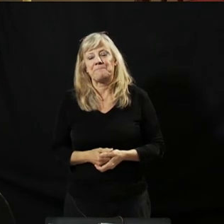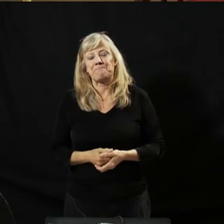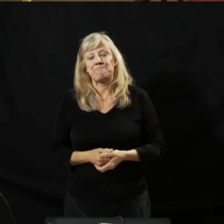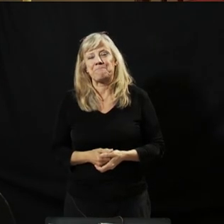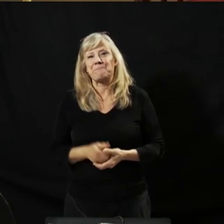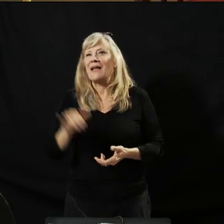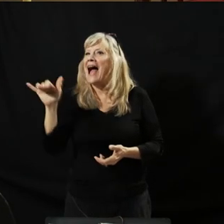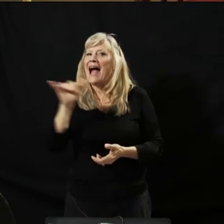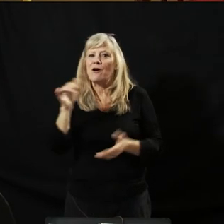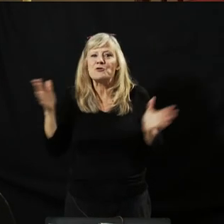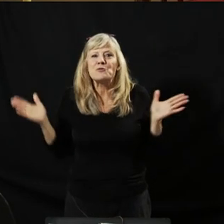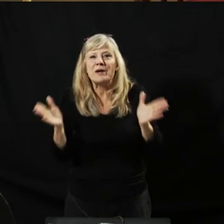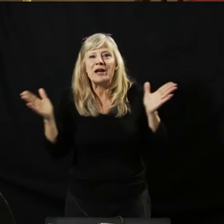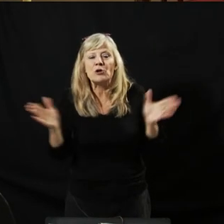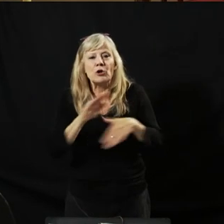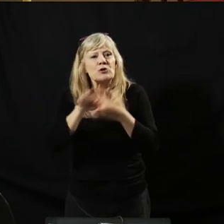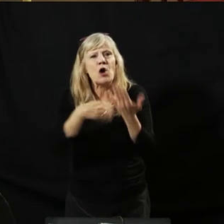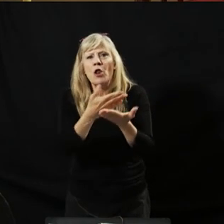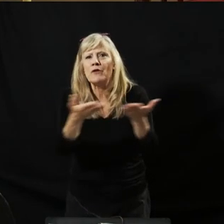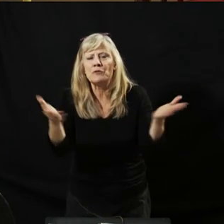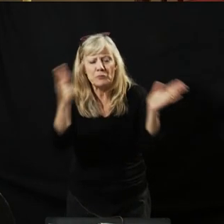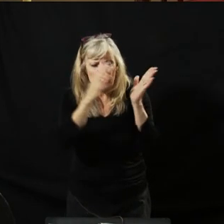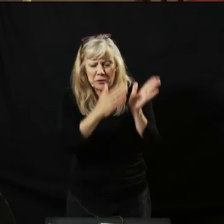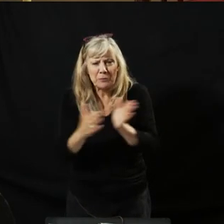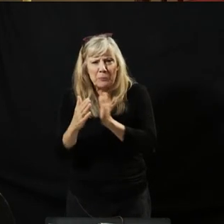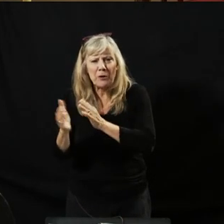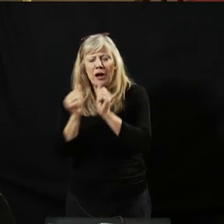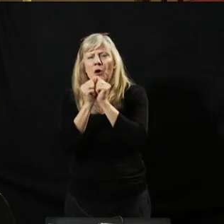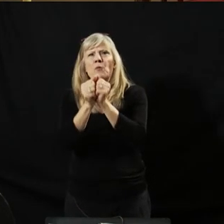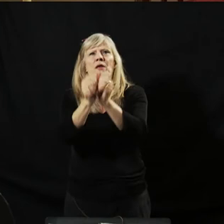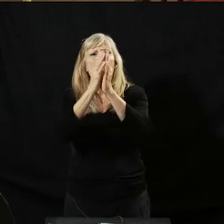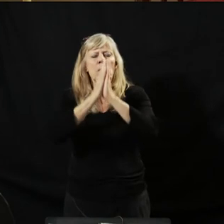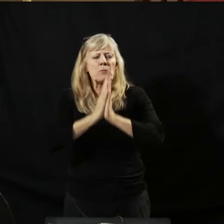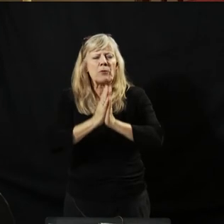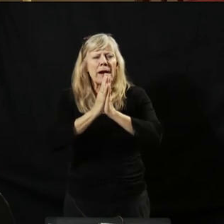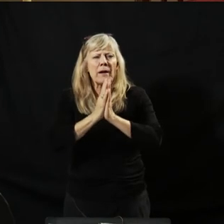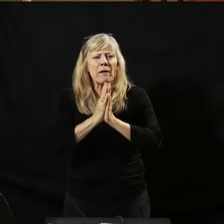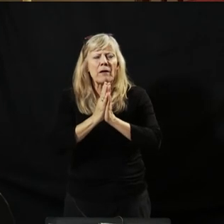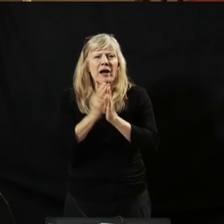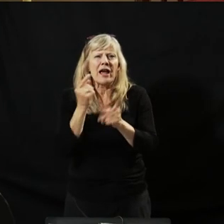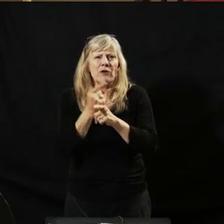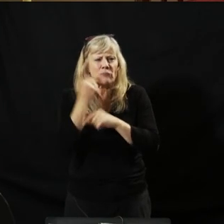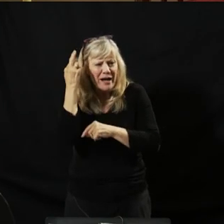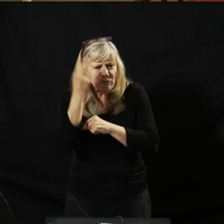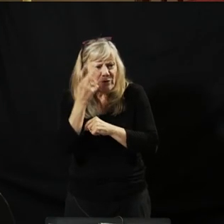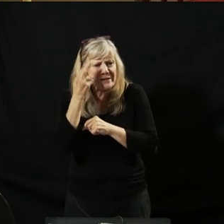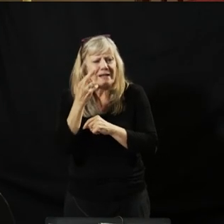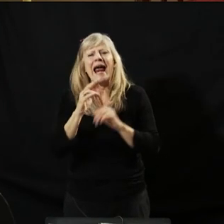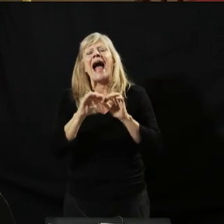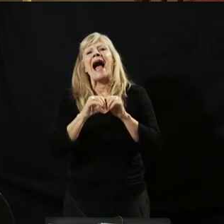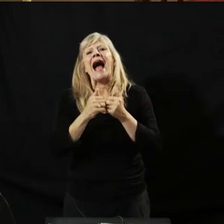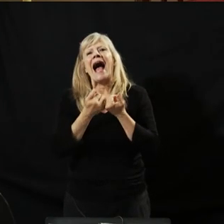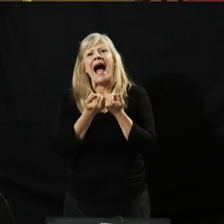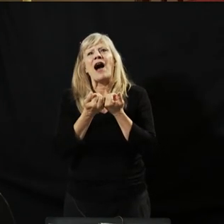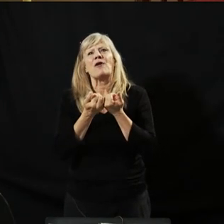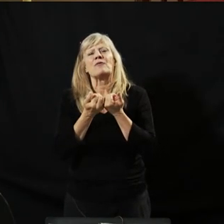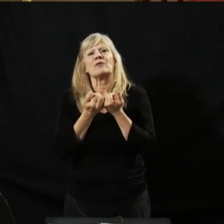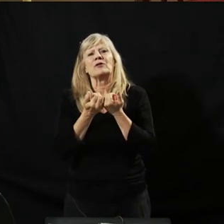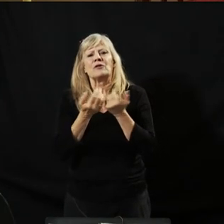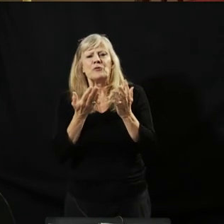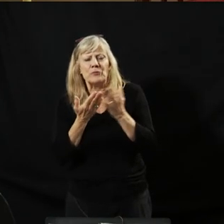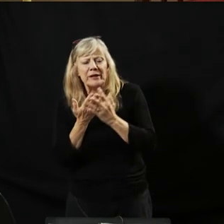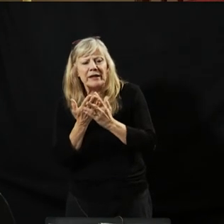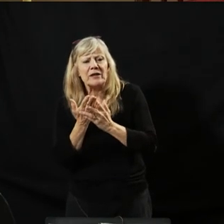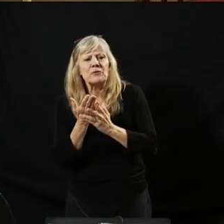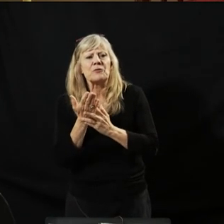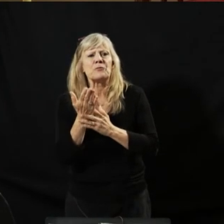I also encourage all of you to prepare by prayer and by right reason about how we are to go about the next thing in